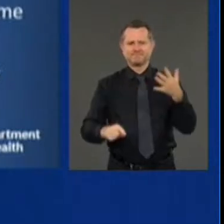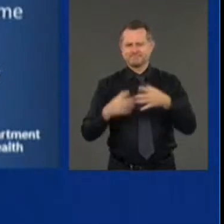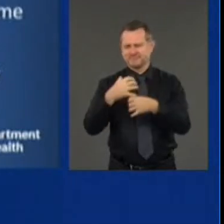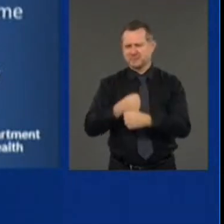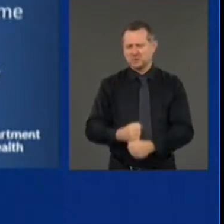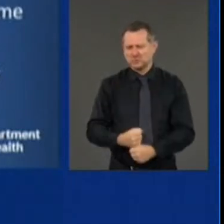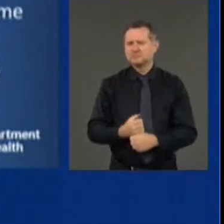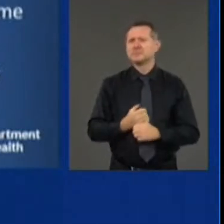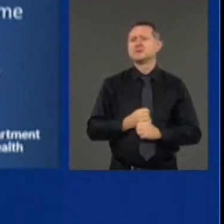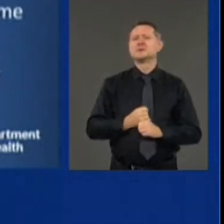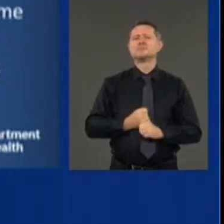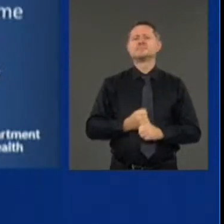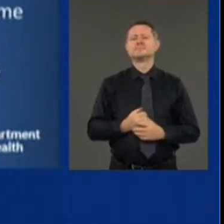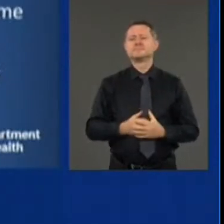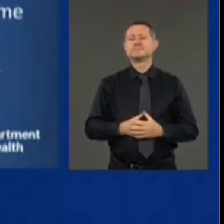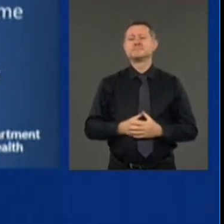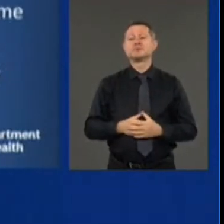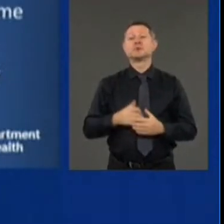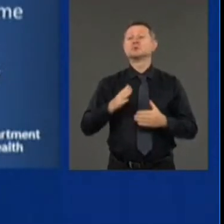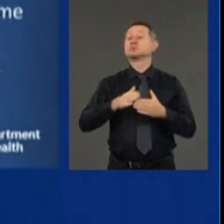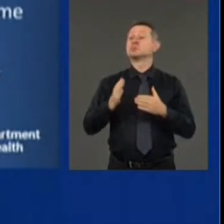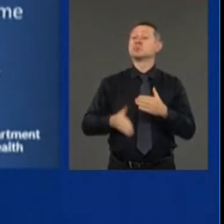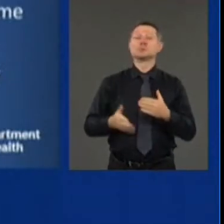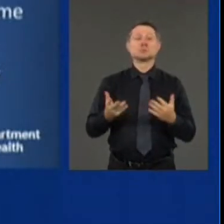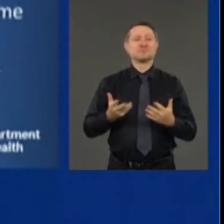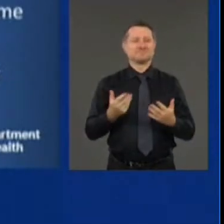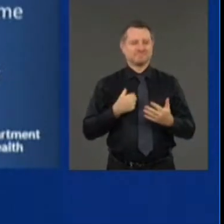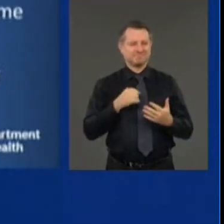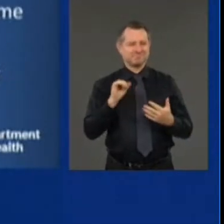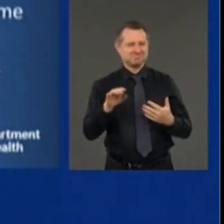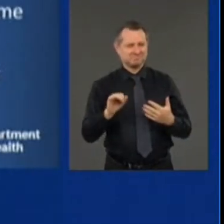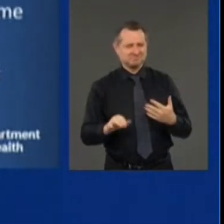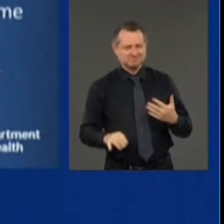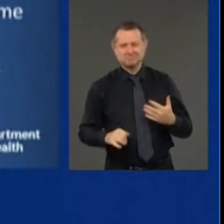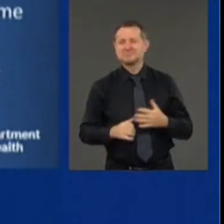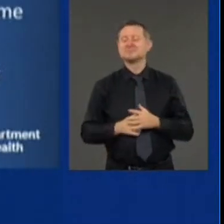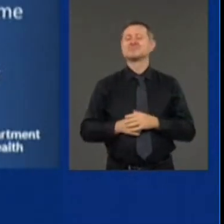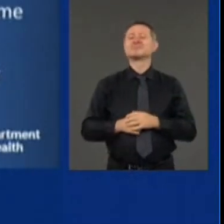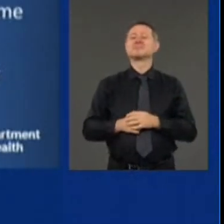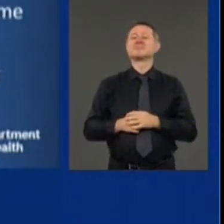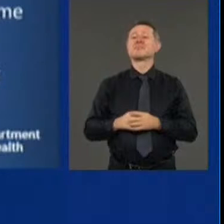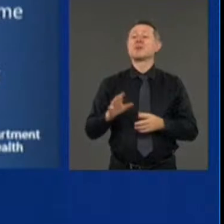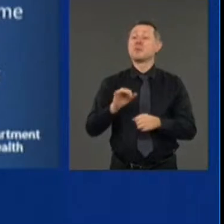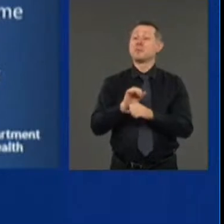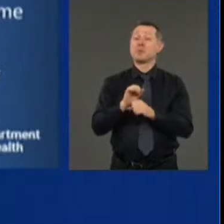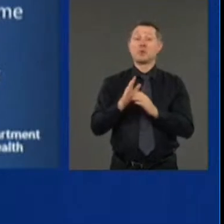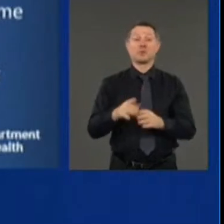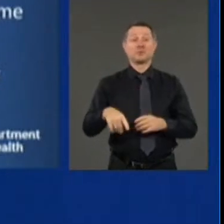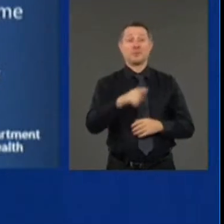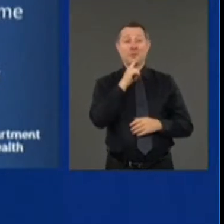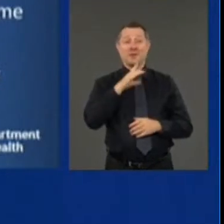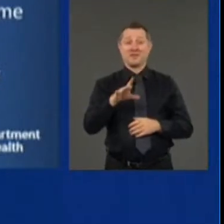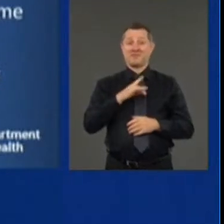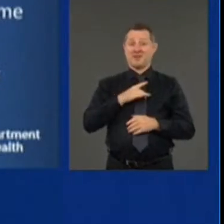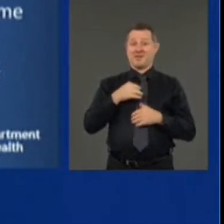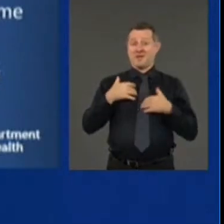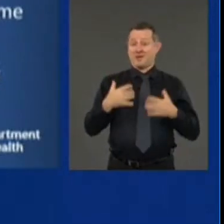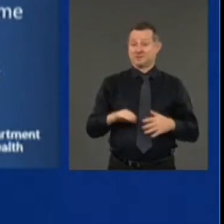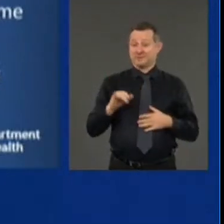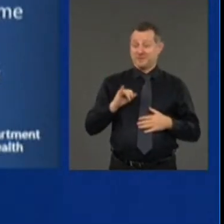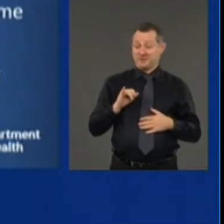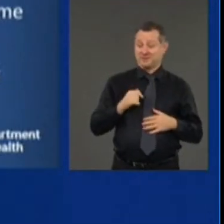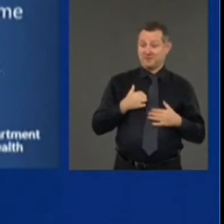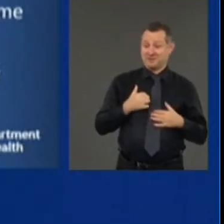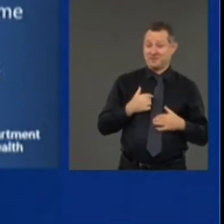Just as a summary of findings, we found, and then we'll go through the details, the employee infections were related to the larger community spread,